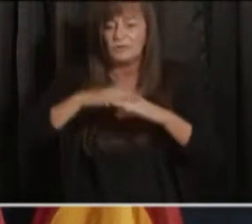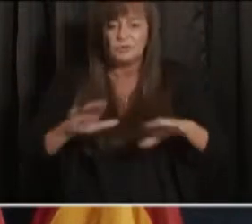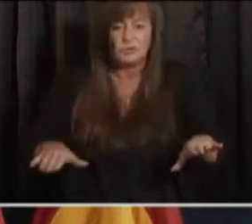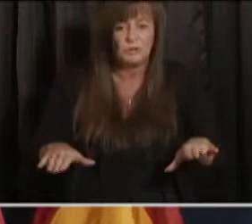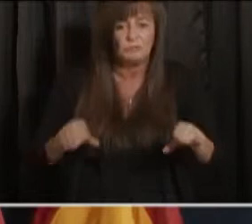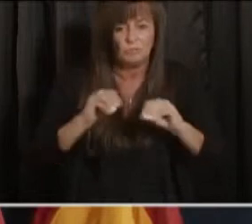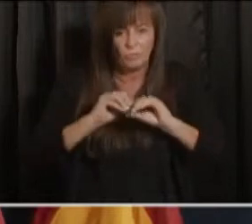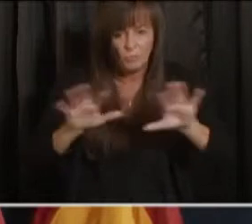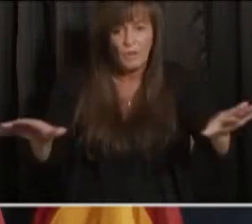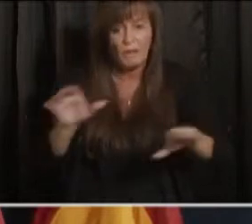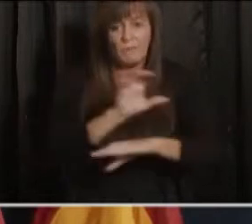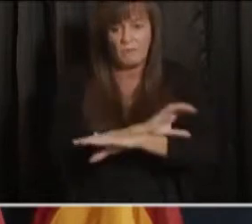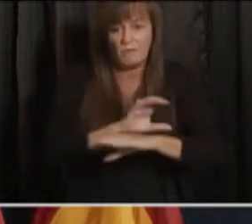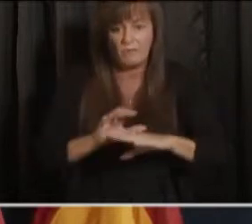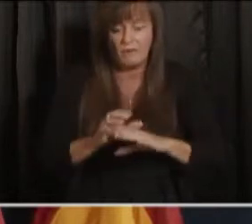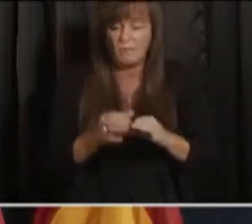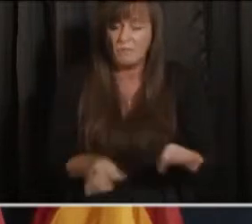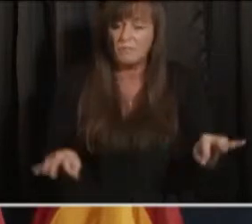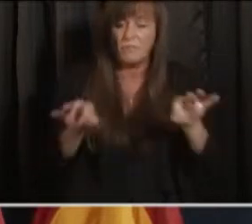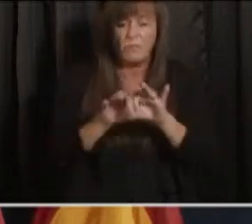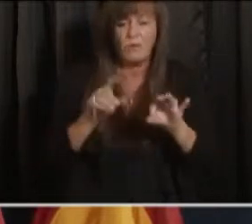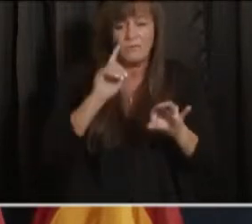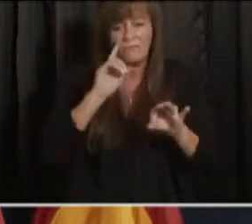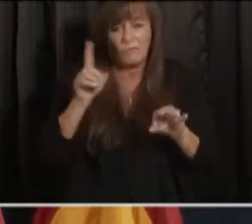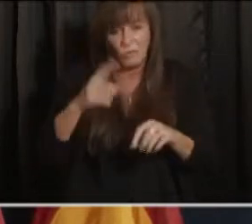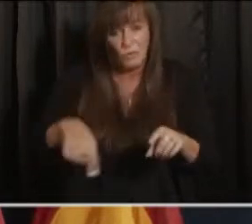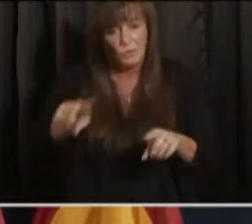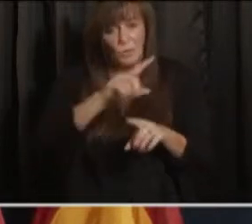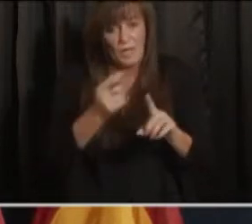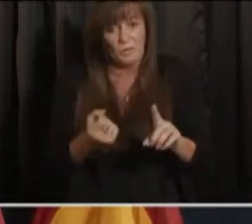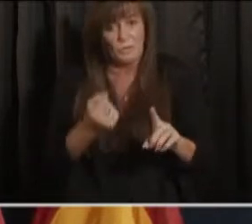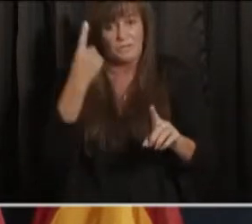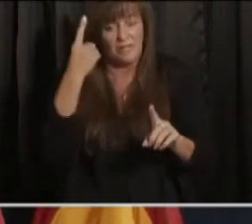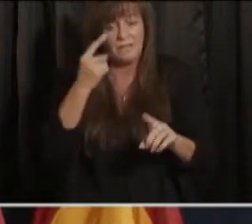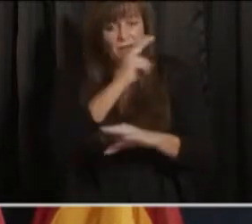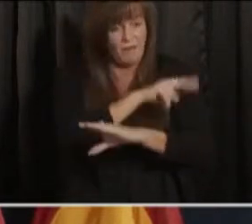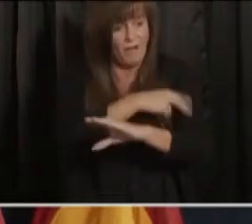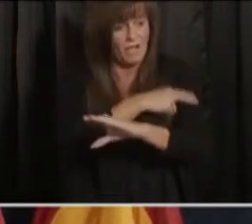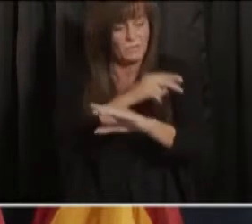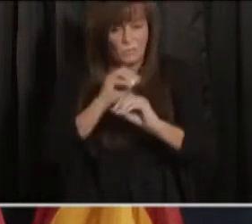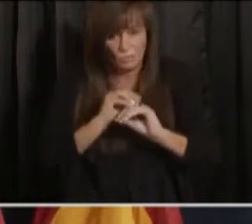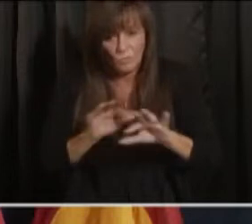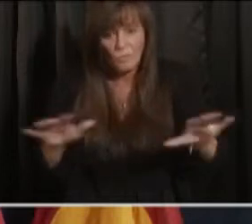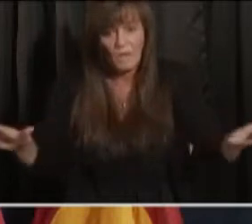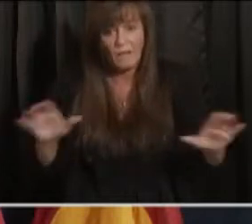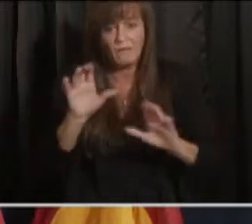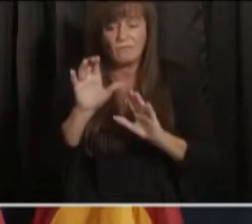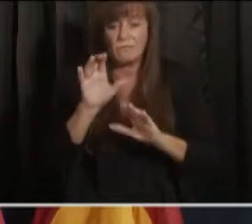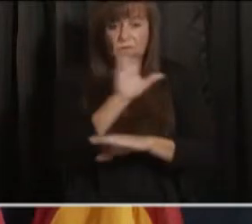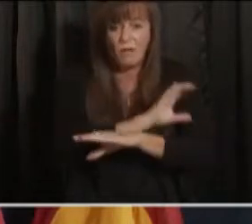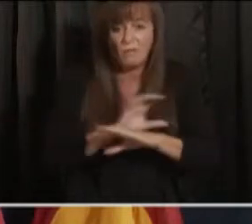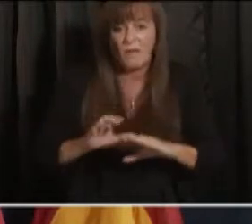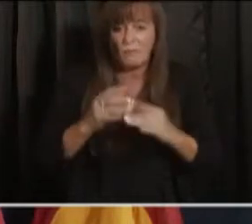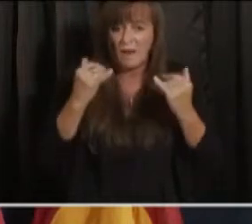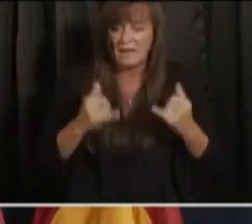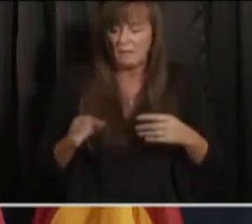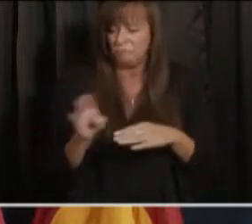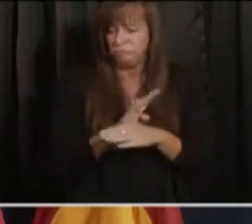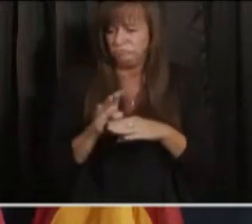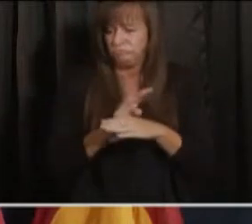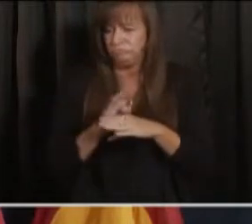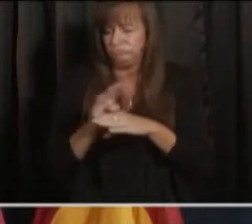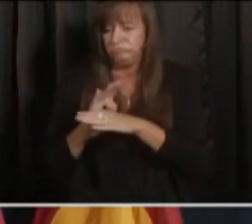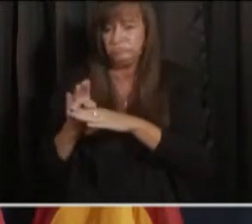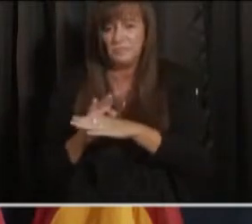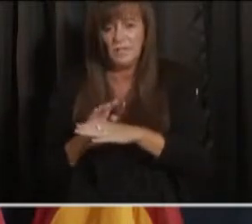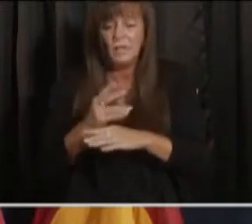It's important for our community to know that hospitals across Colorado, including Children's Hospital, are unusually busy right now. We're seeing high